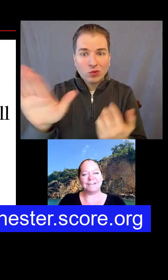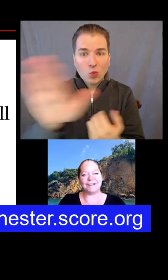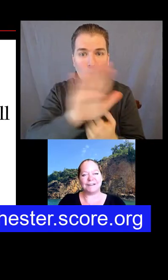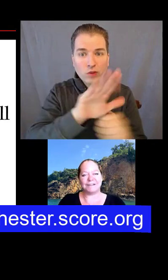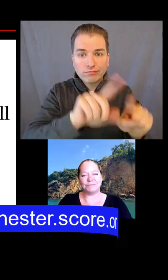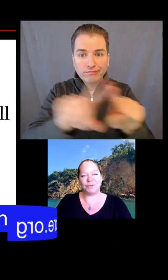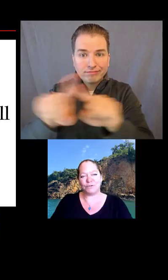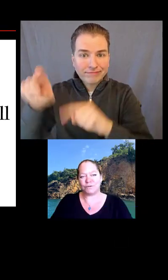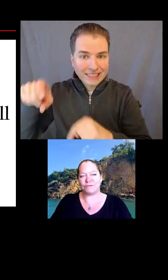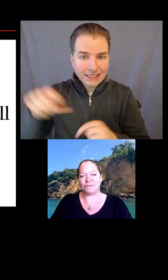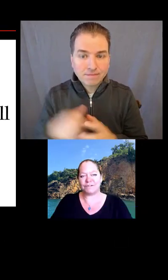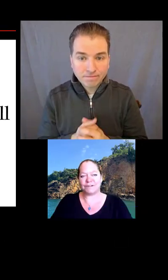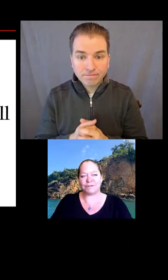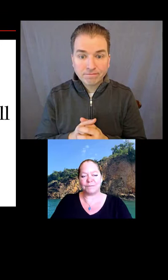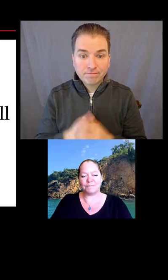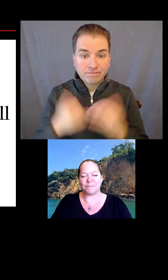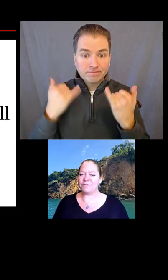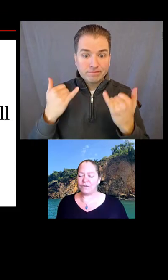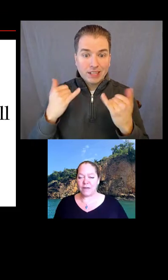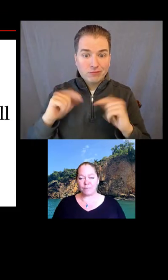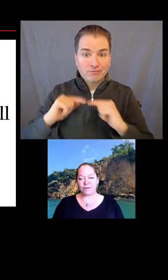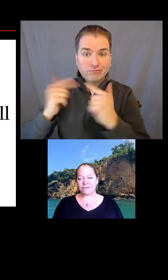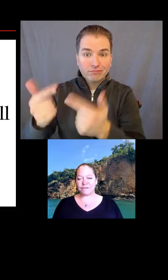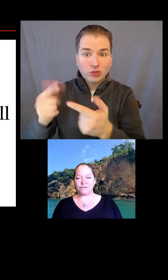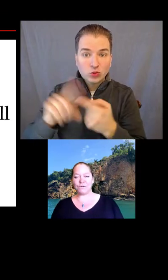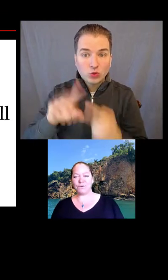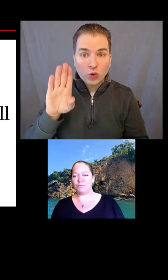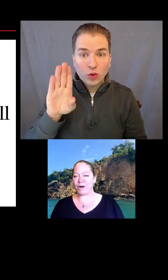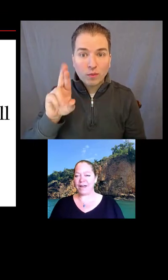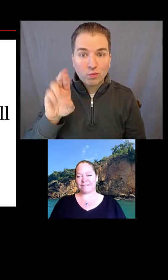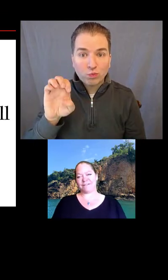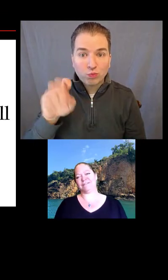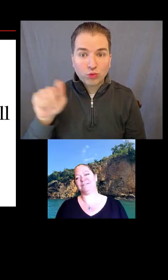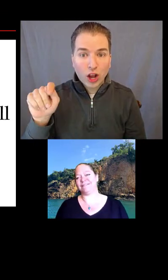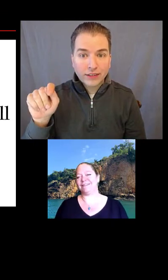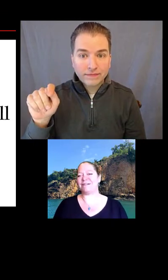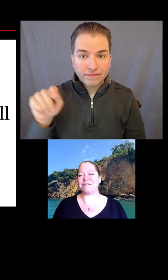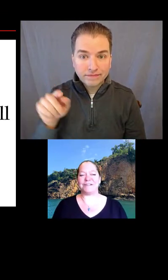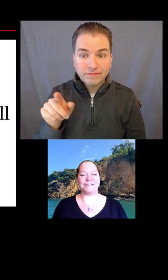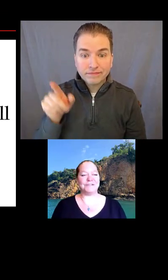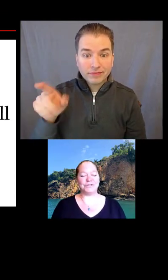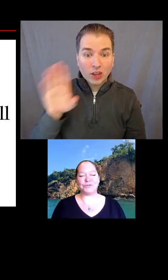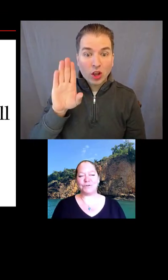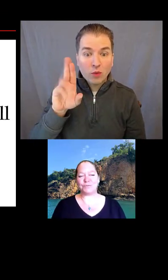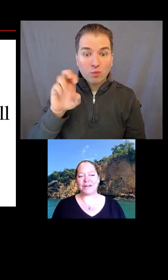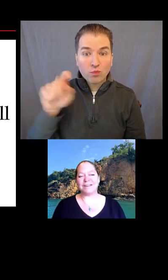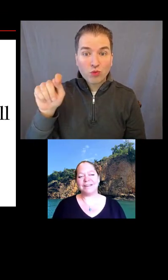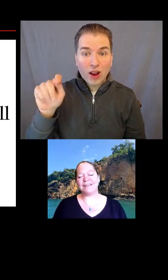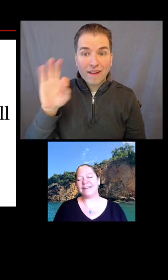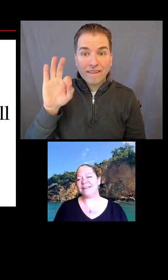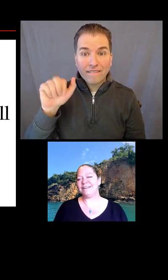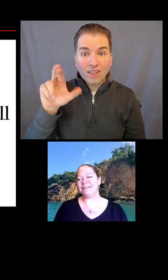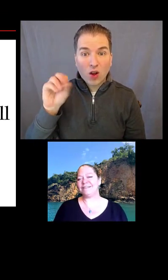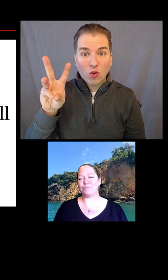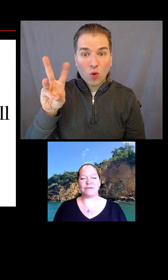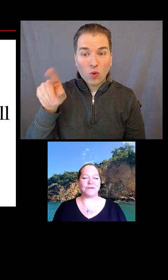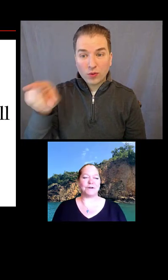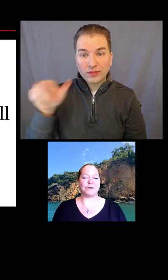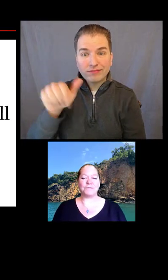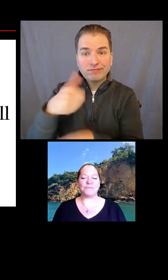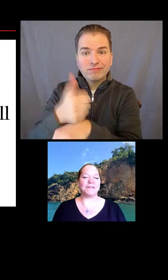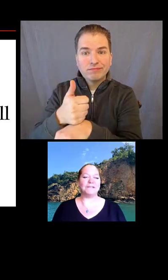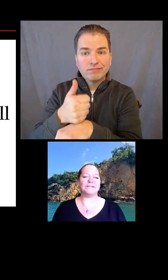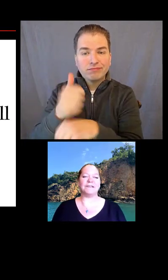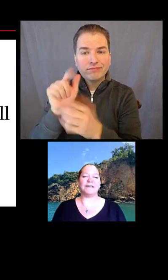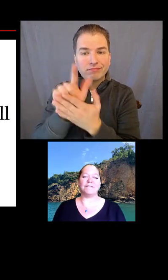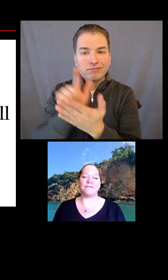needs, resources, etc. So that brings us to Brett. I'd like to introduce Brett. He's Brett